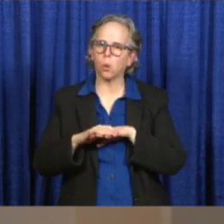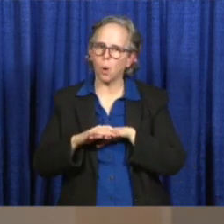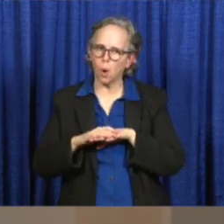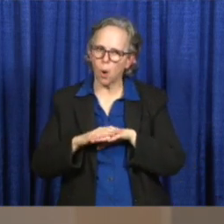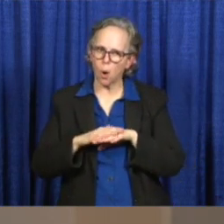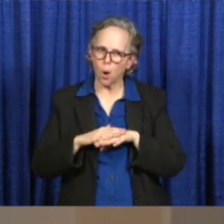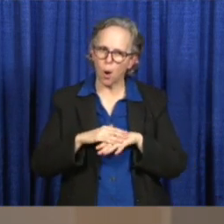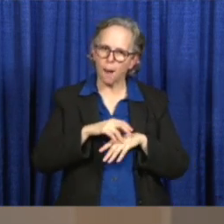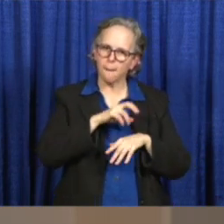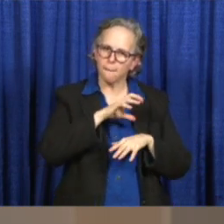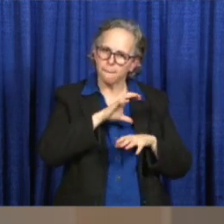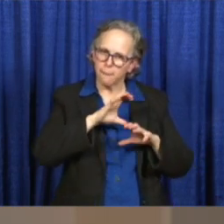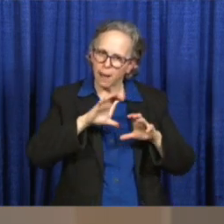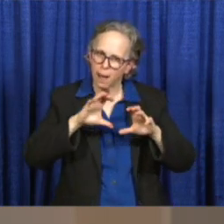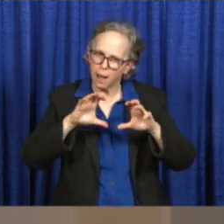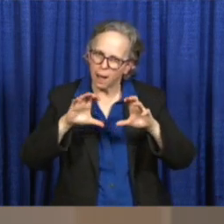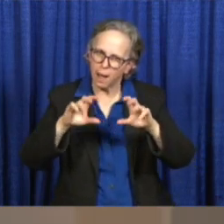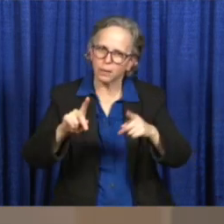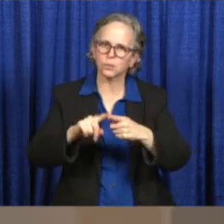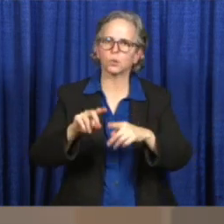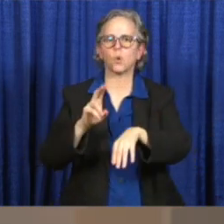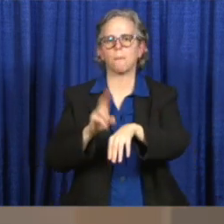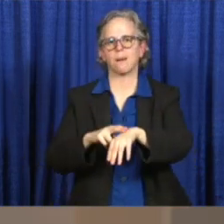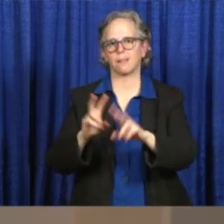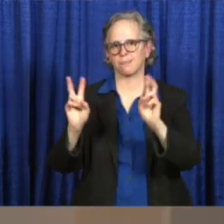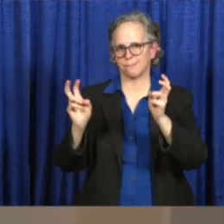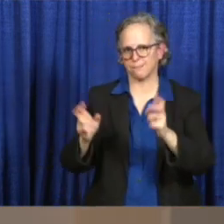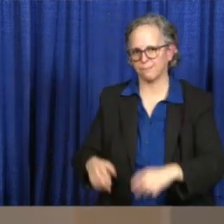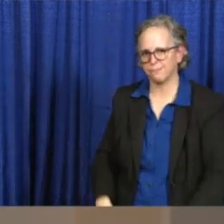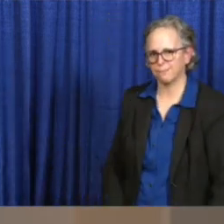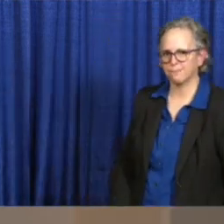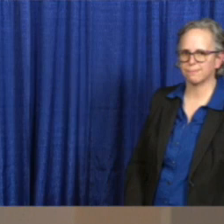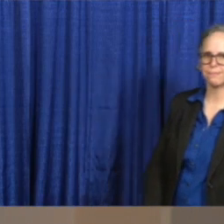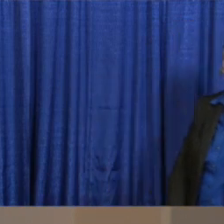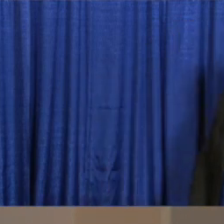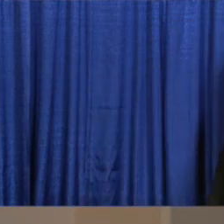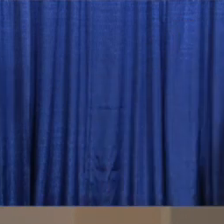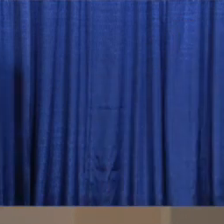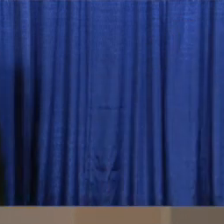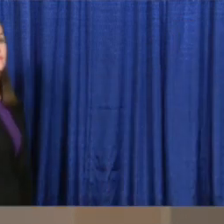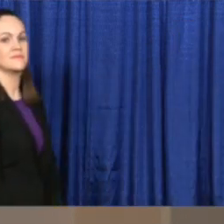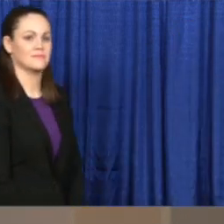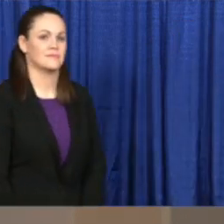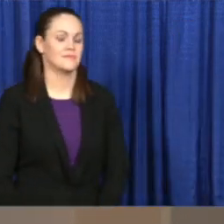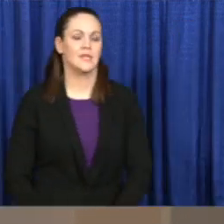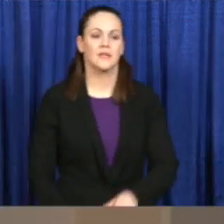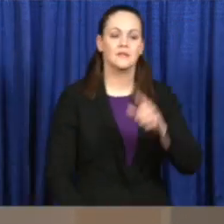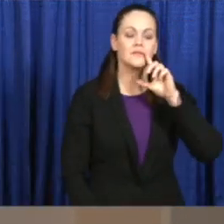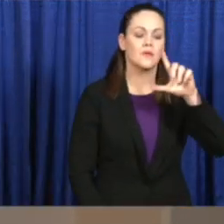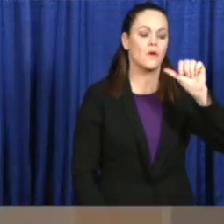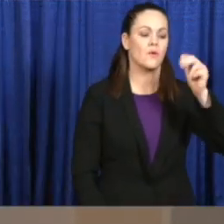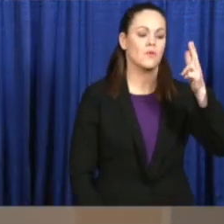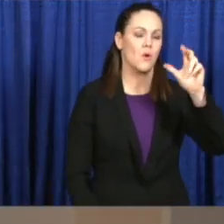Hi, Laura Bischoff, Dayton Daily News. I have a question for, Lieutenant Governor Husted and